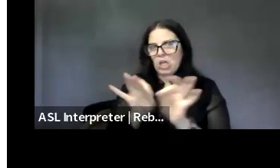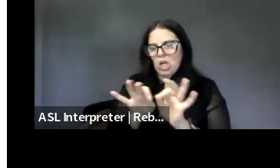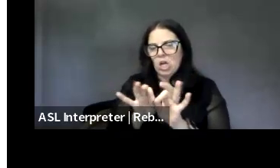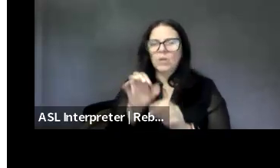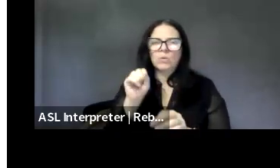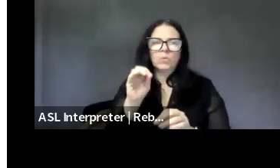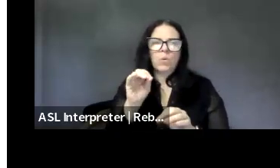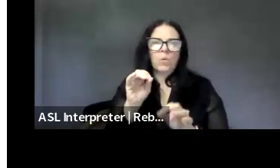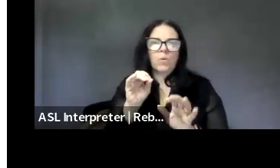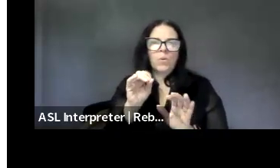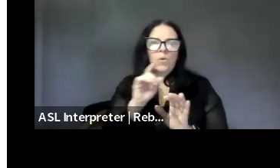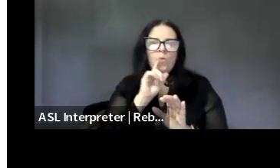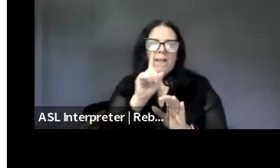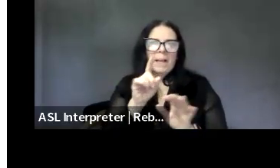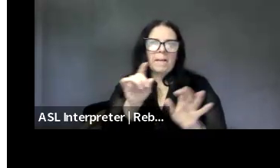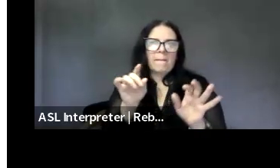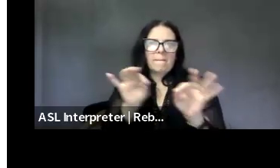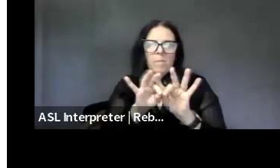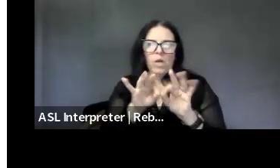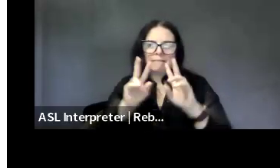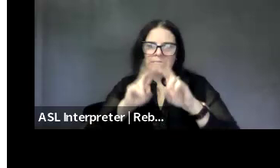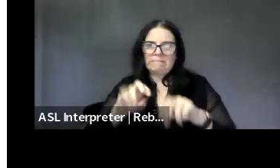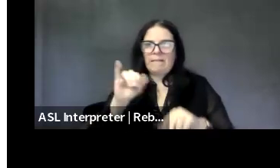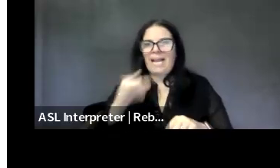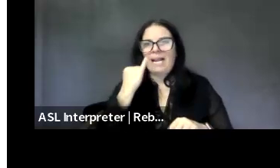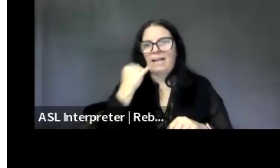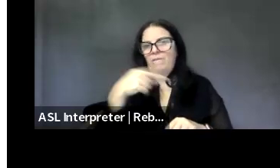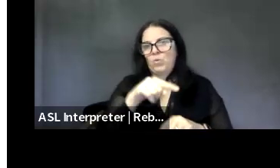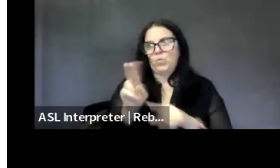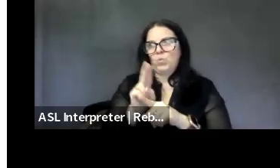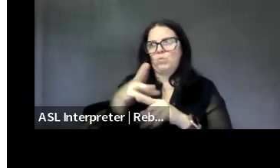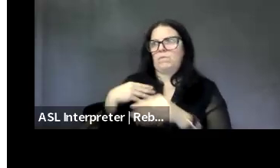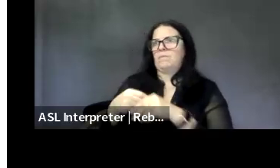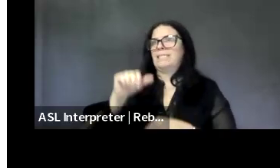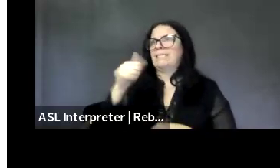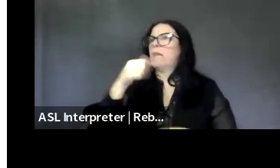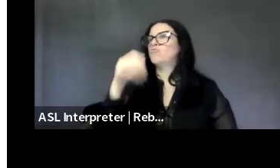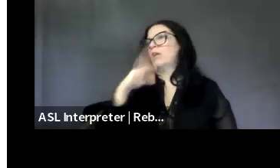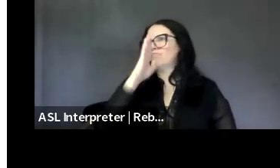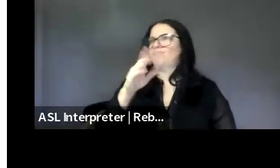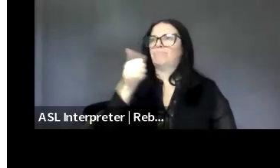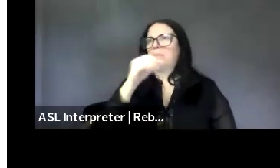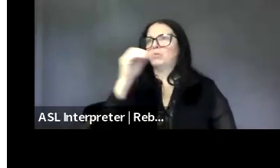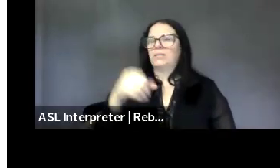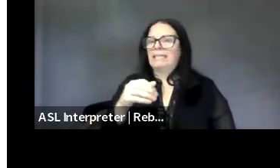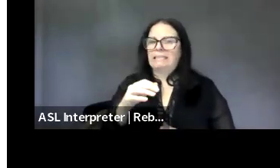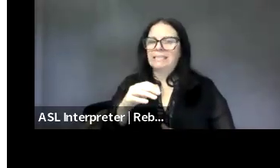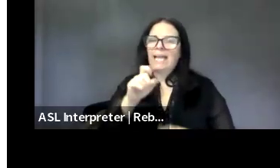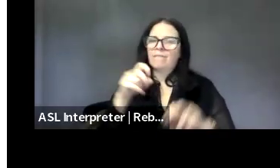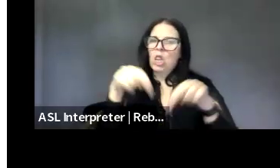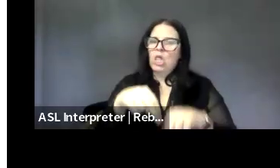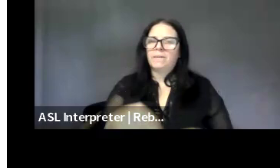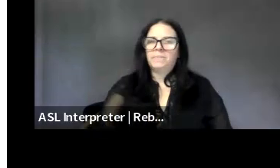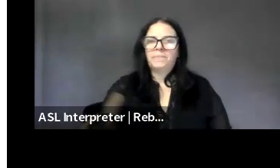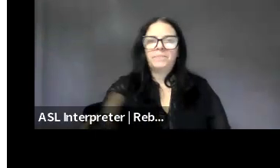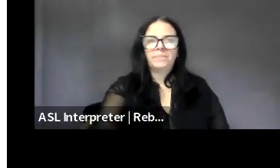So you want to look at that more closely if you've been applying a flat 10% as your administrative rate. What we